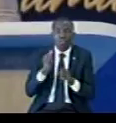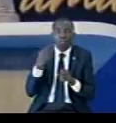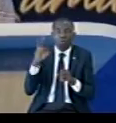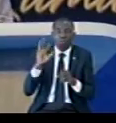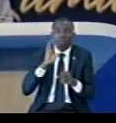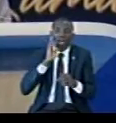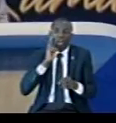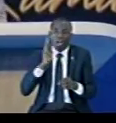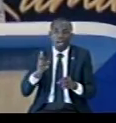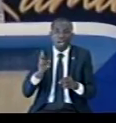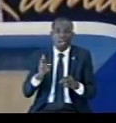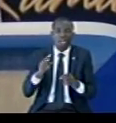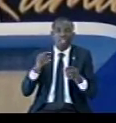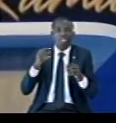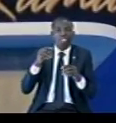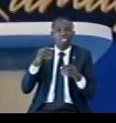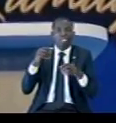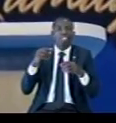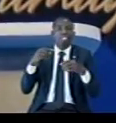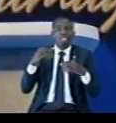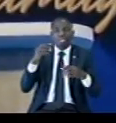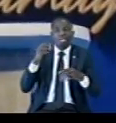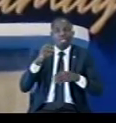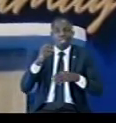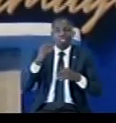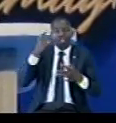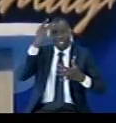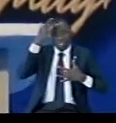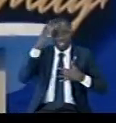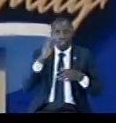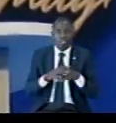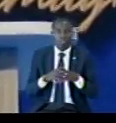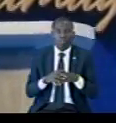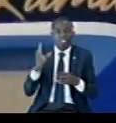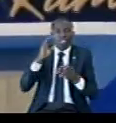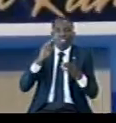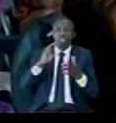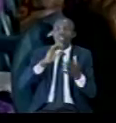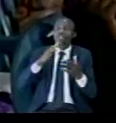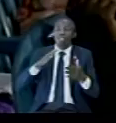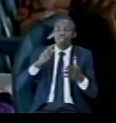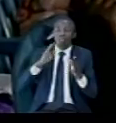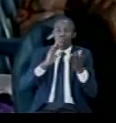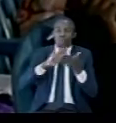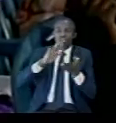come, forgiveness is ready and forgiveness is waiting for you.